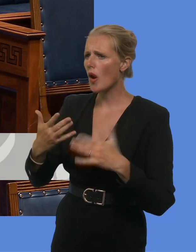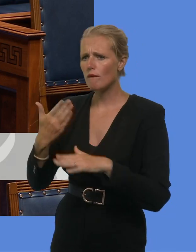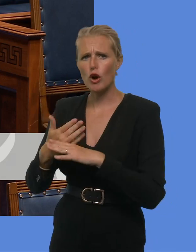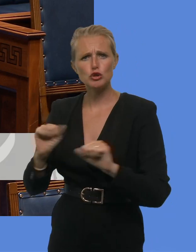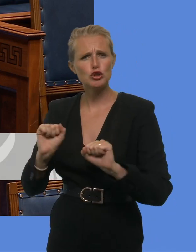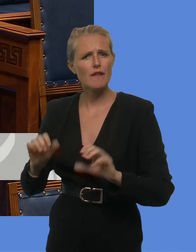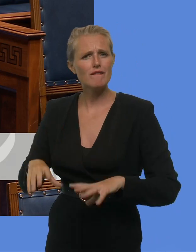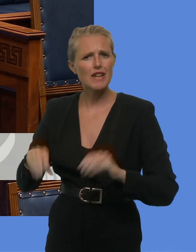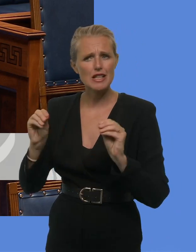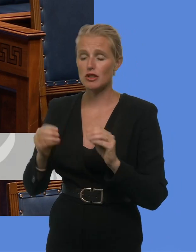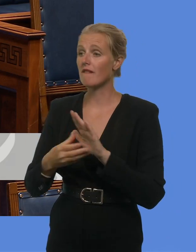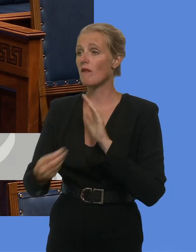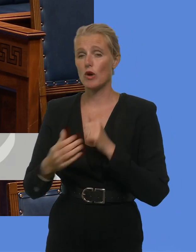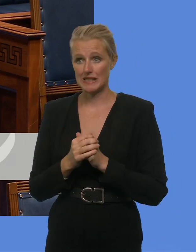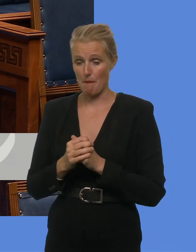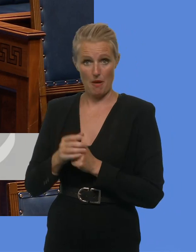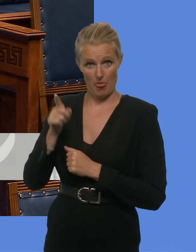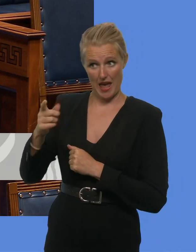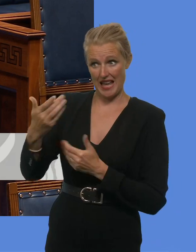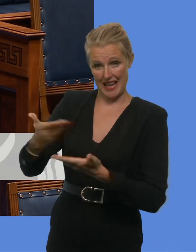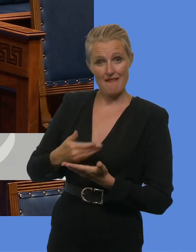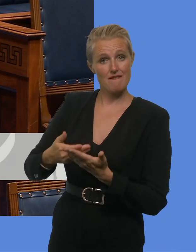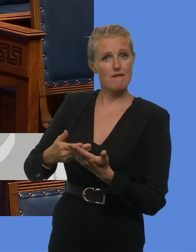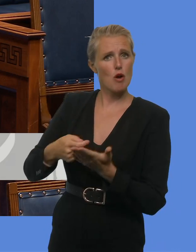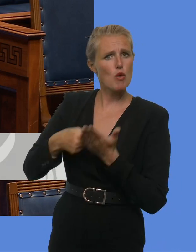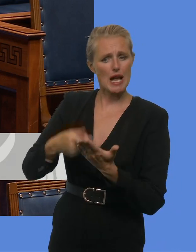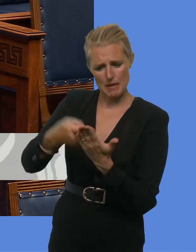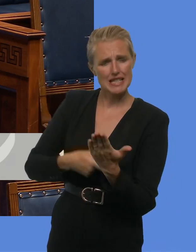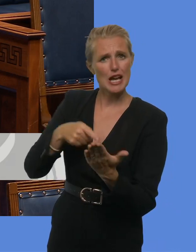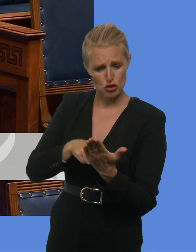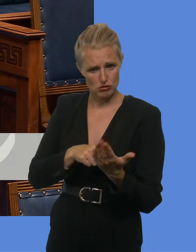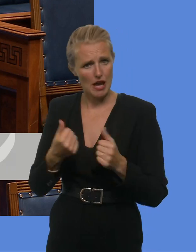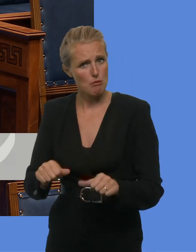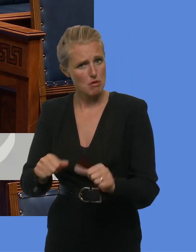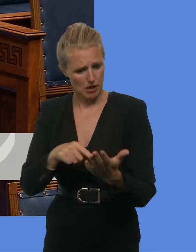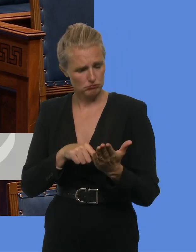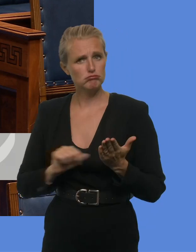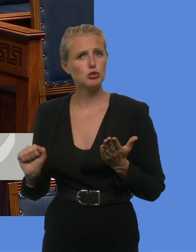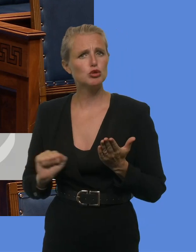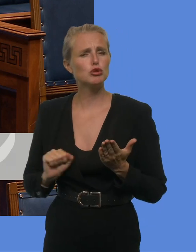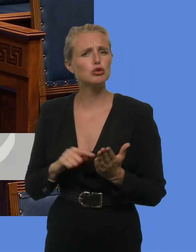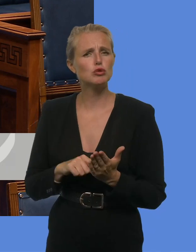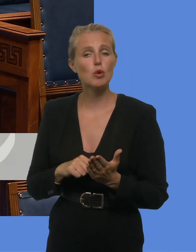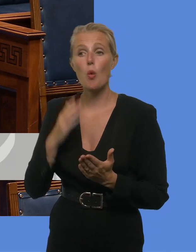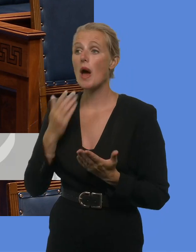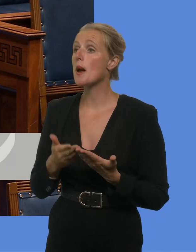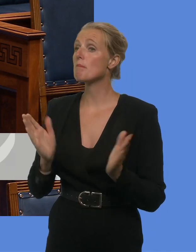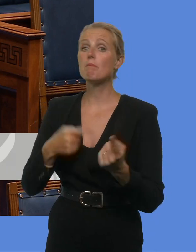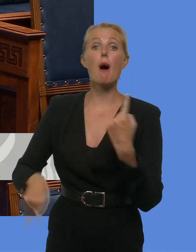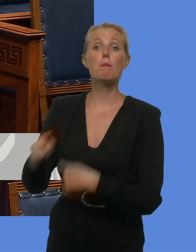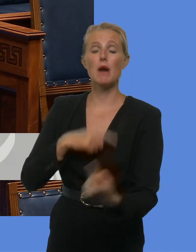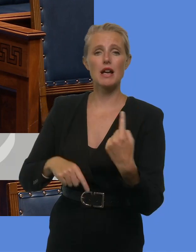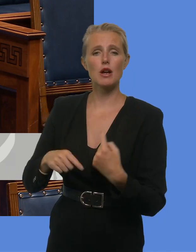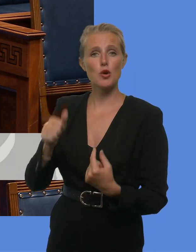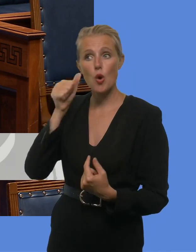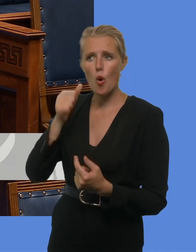of implementing its recommendations. When will the public be able to have the confidence that the recommendations with regard to the